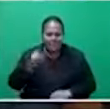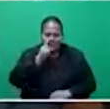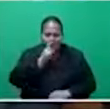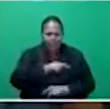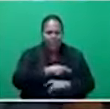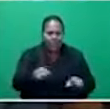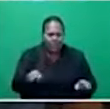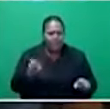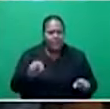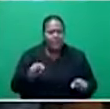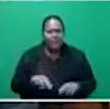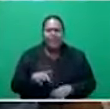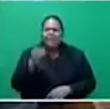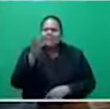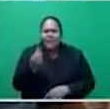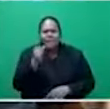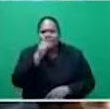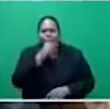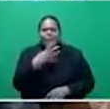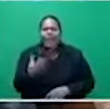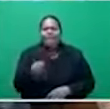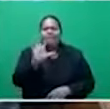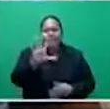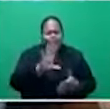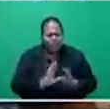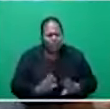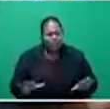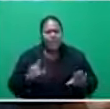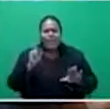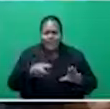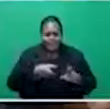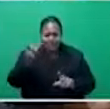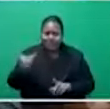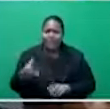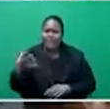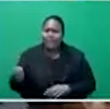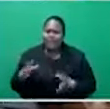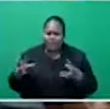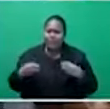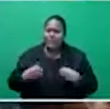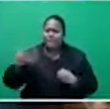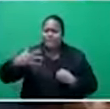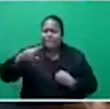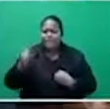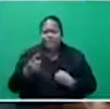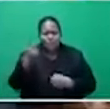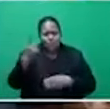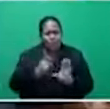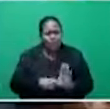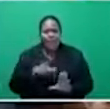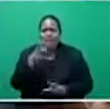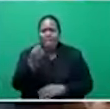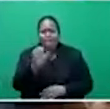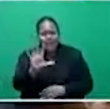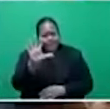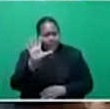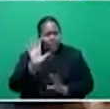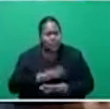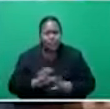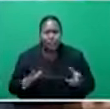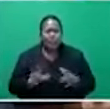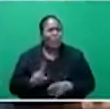There are people with 5 children. If the person is earning $15,000 a year, they've got 5 children, suddenly the